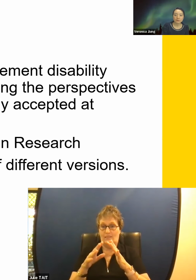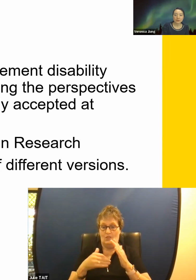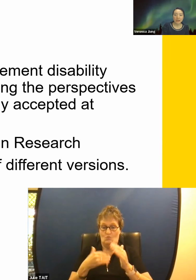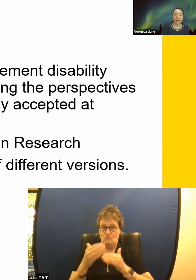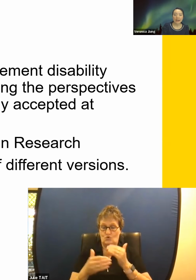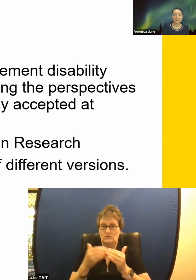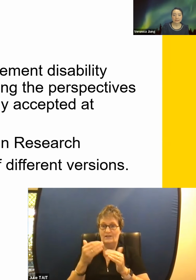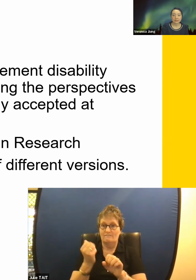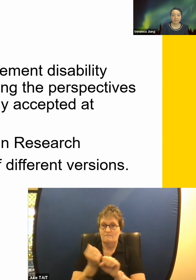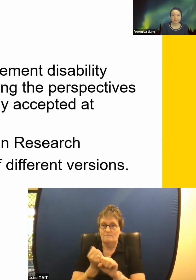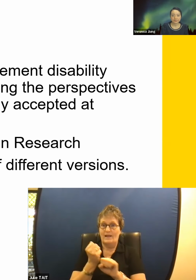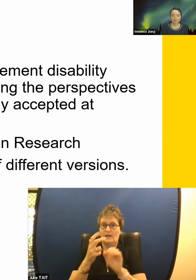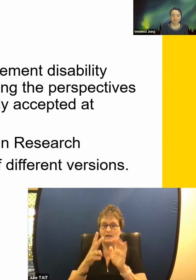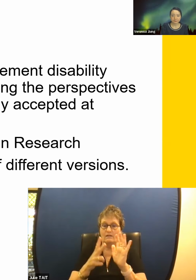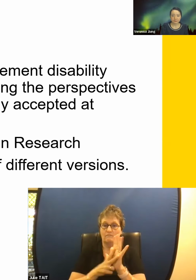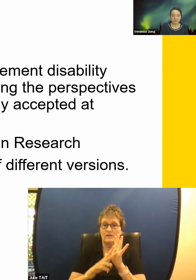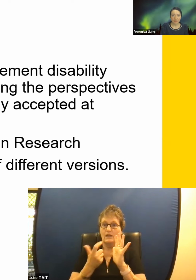video, and